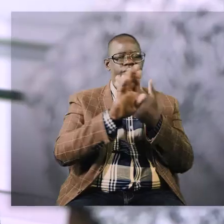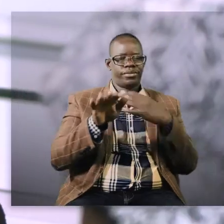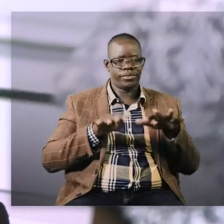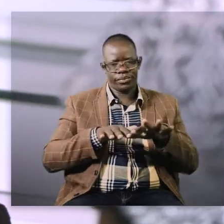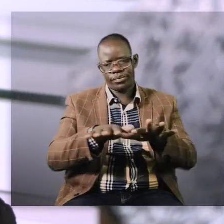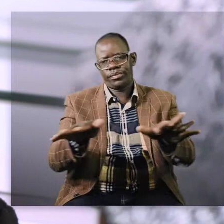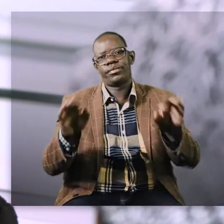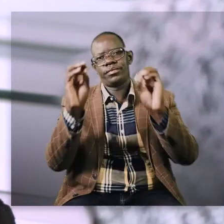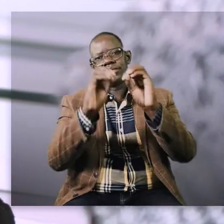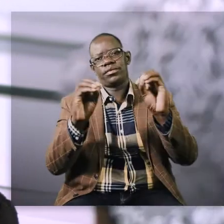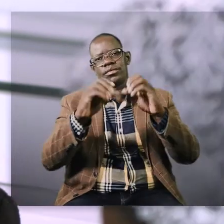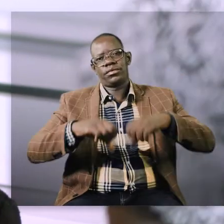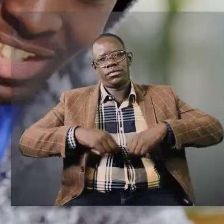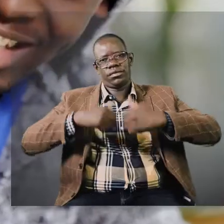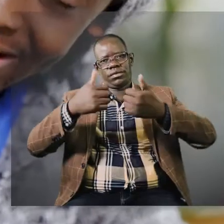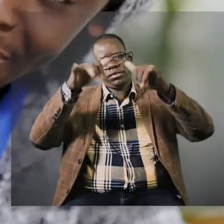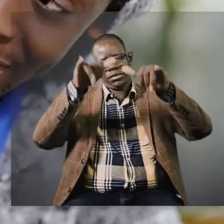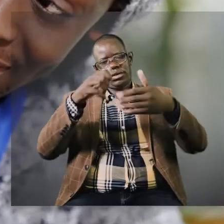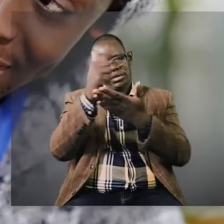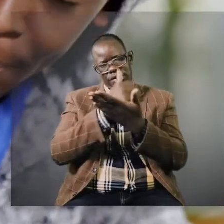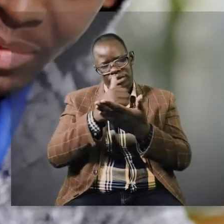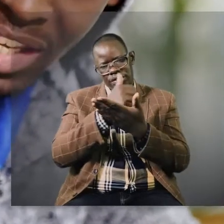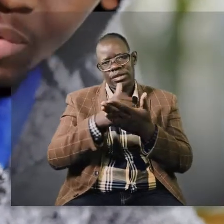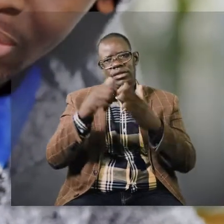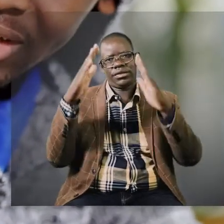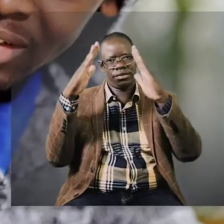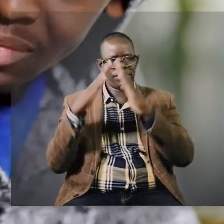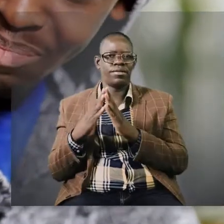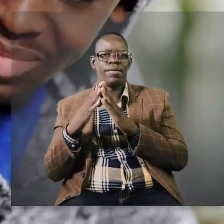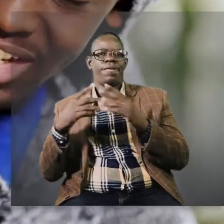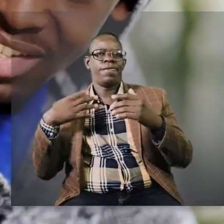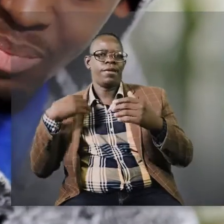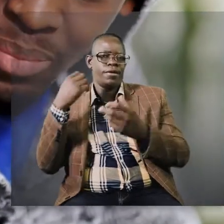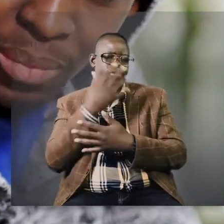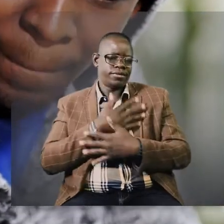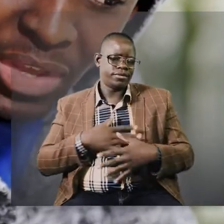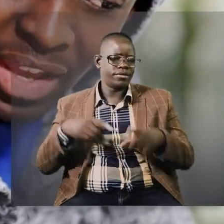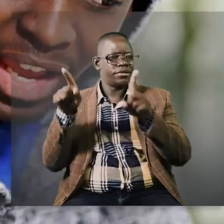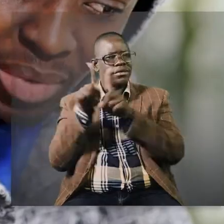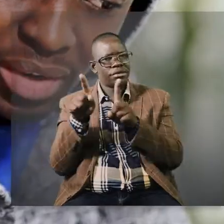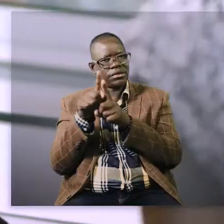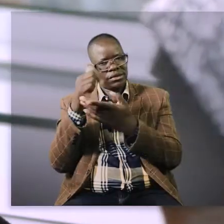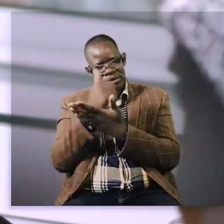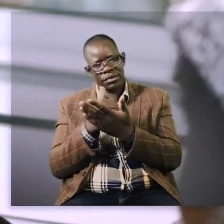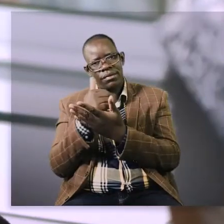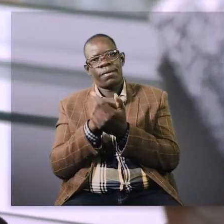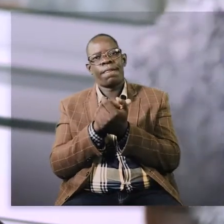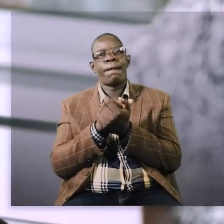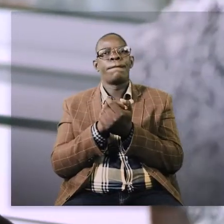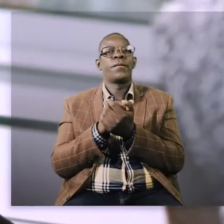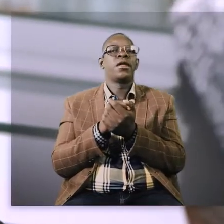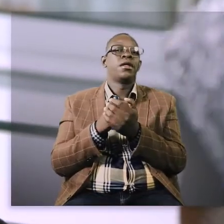spreading. In order to be healthy, you need to live in a clean place, keep your body clean. That's sick people. I mean,